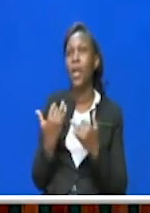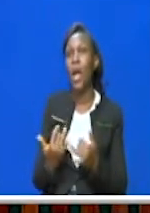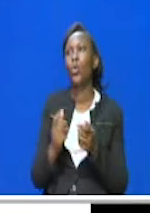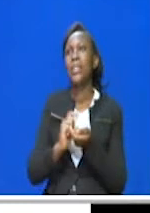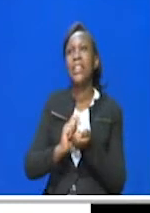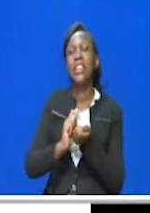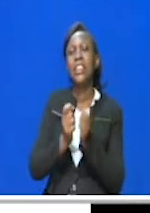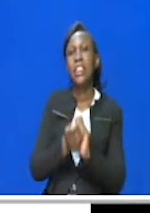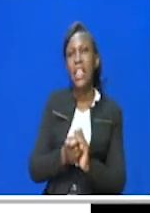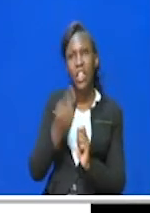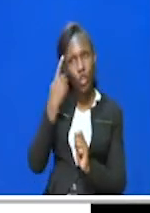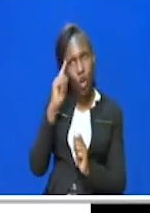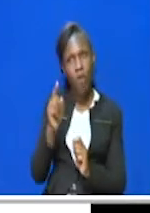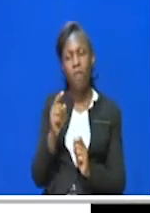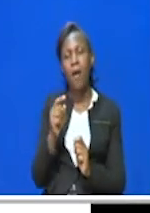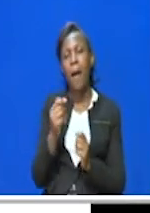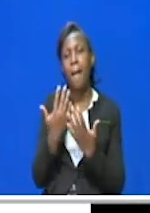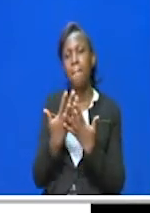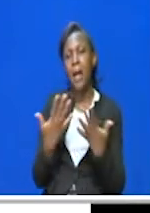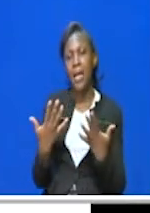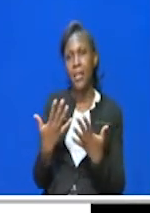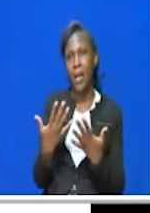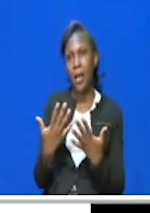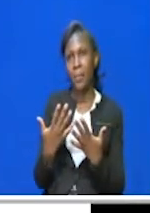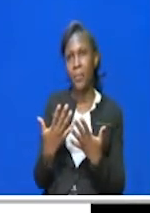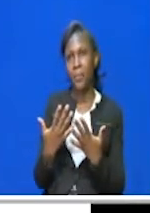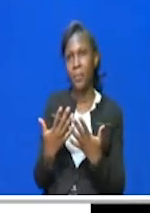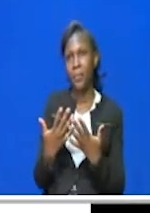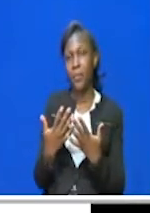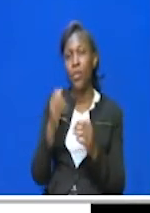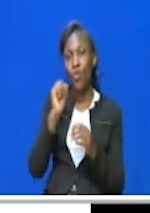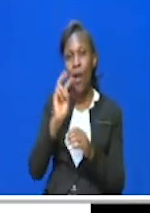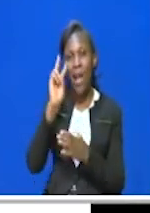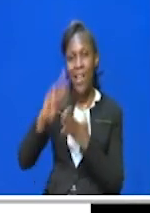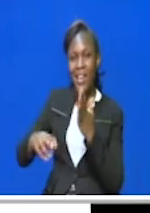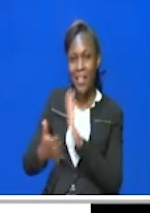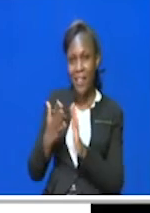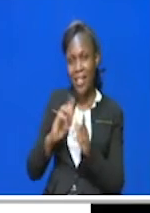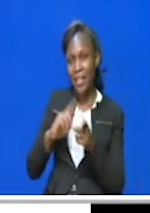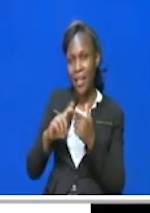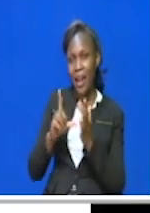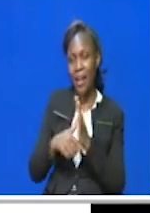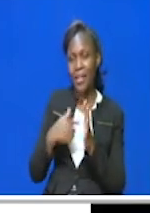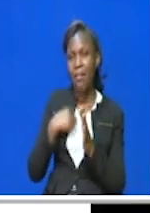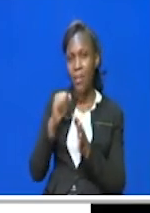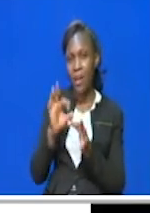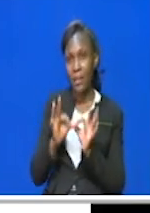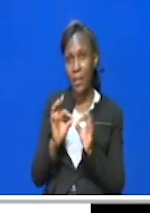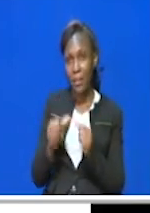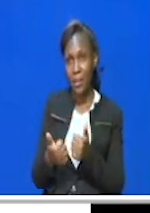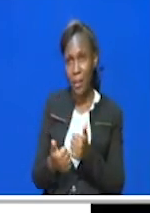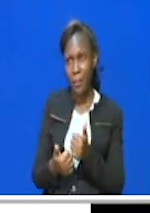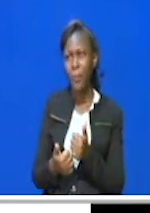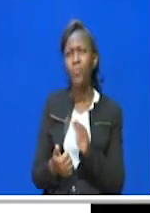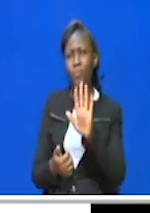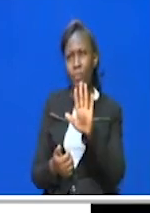changes of state of matter. The changes of state of matter. And when you heat a